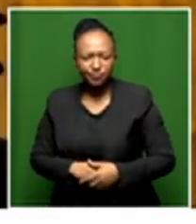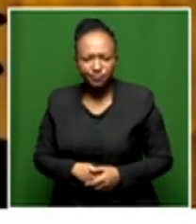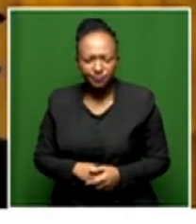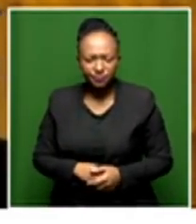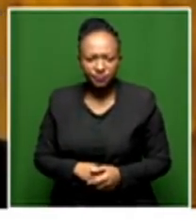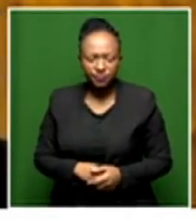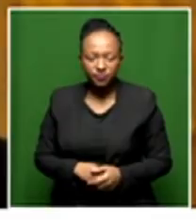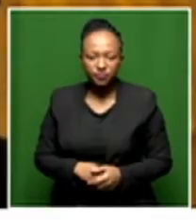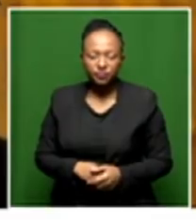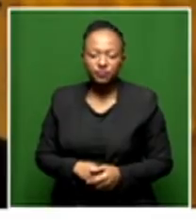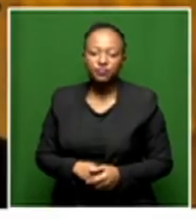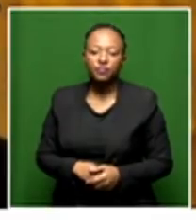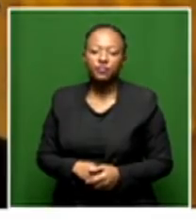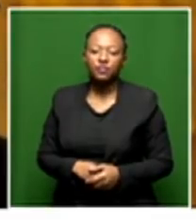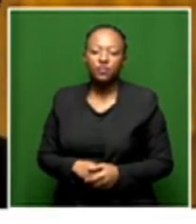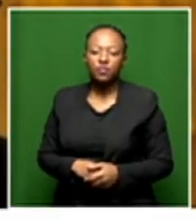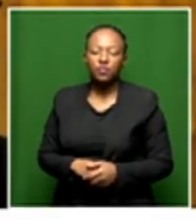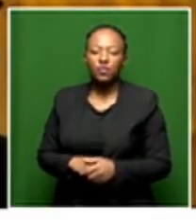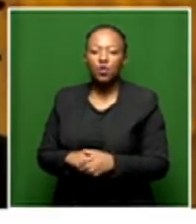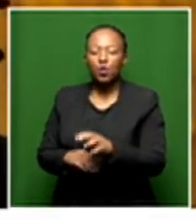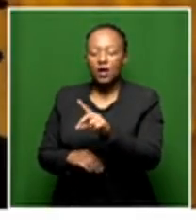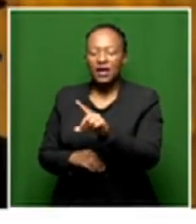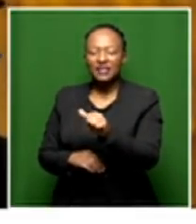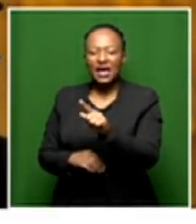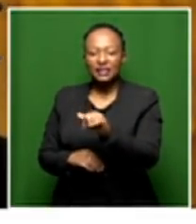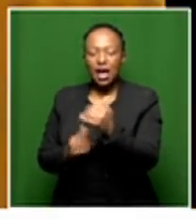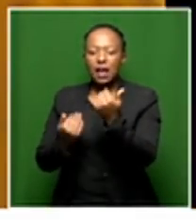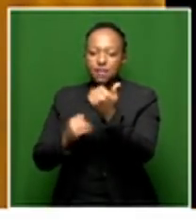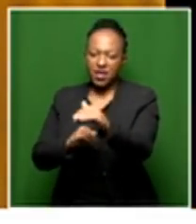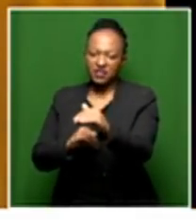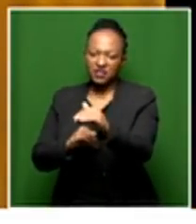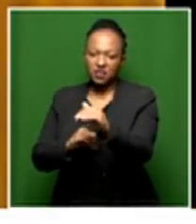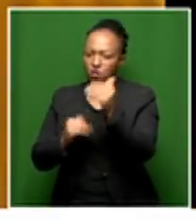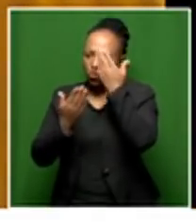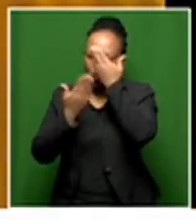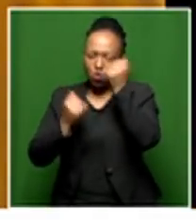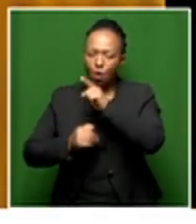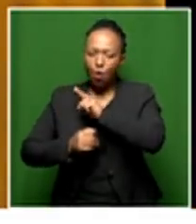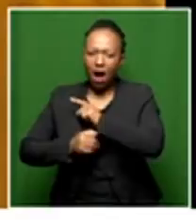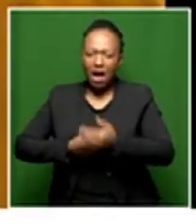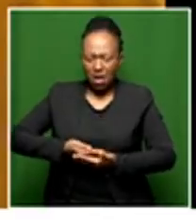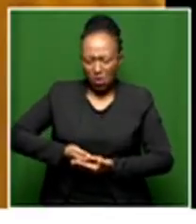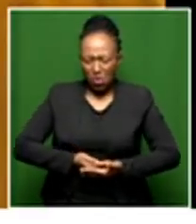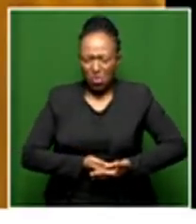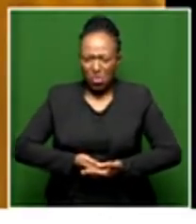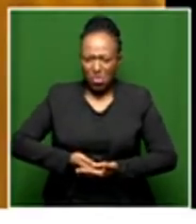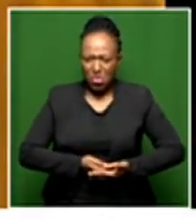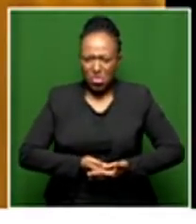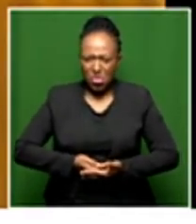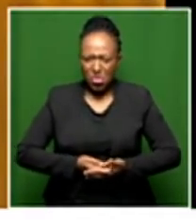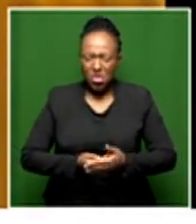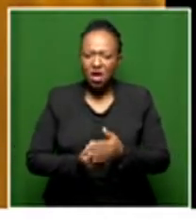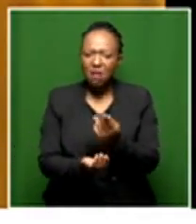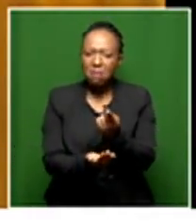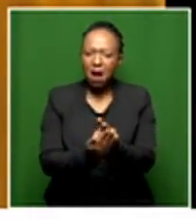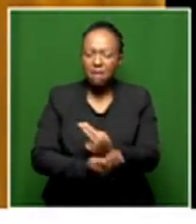So this is the major limitation of our data. We don't always know why these infants are admitted, because the data that we